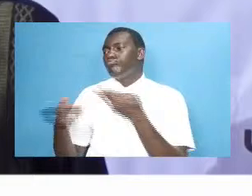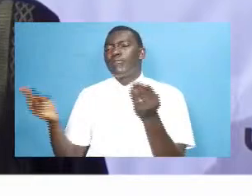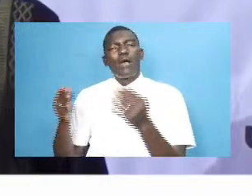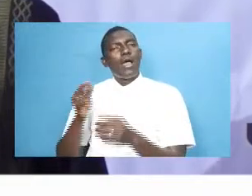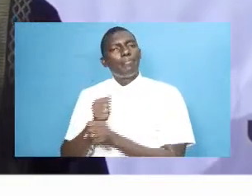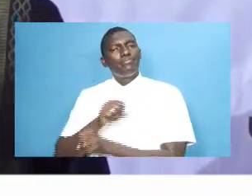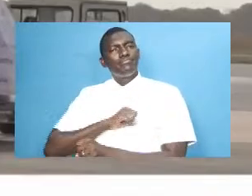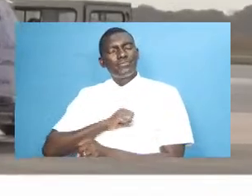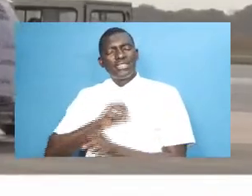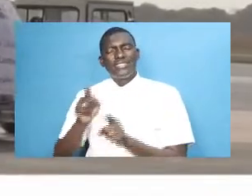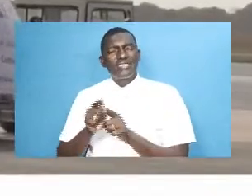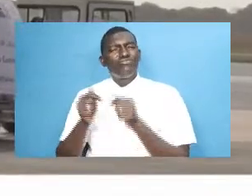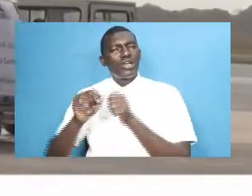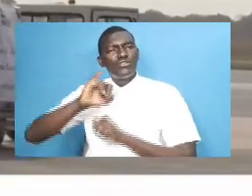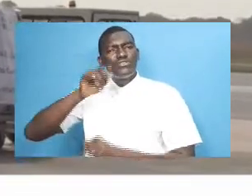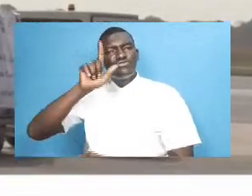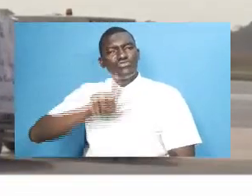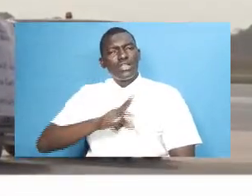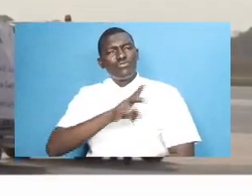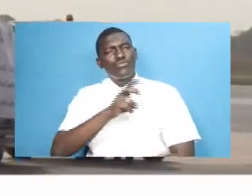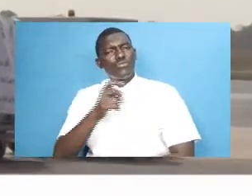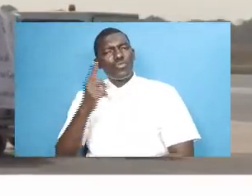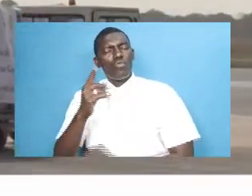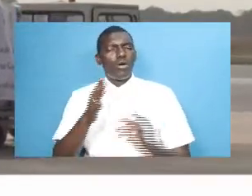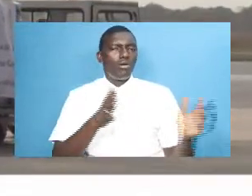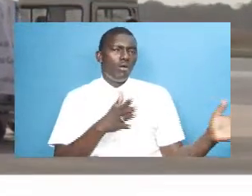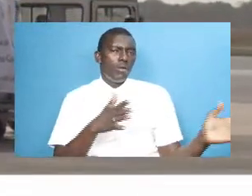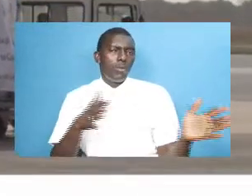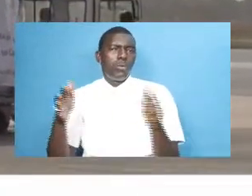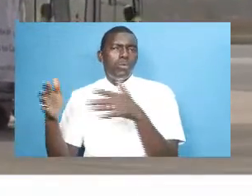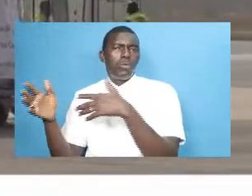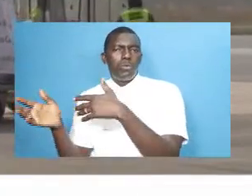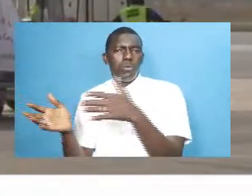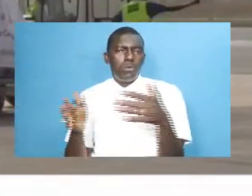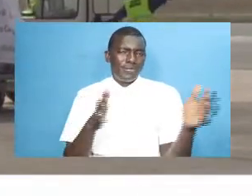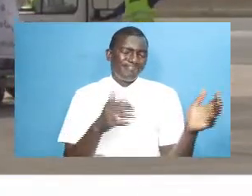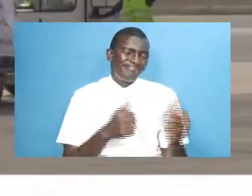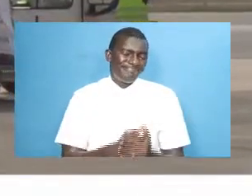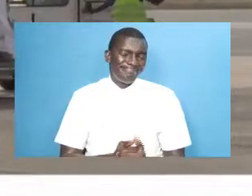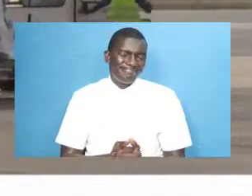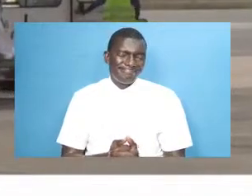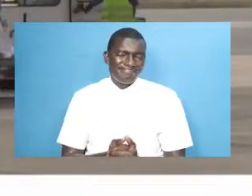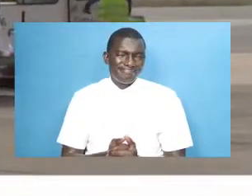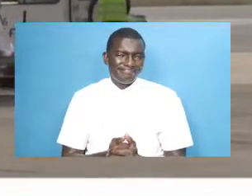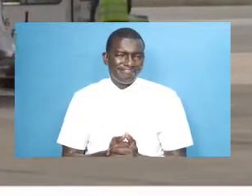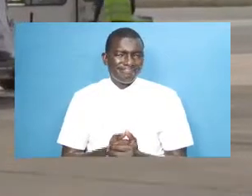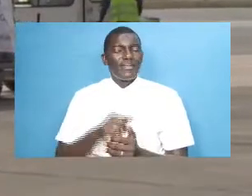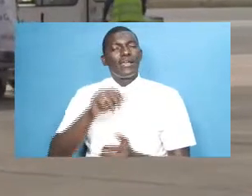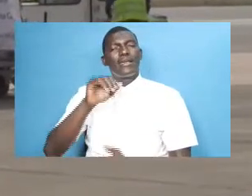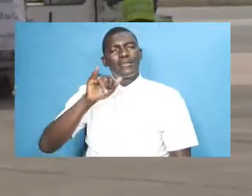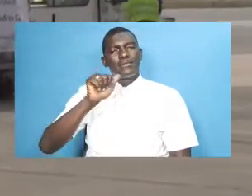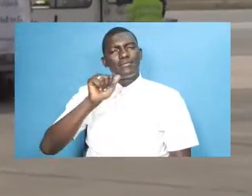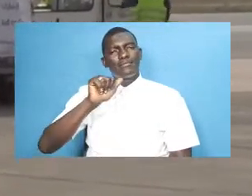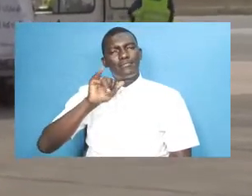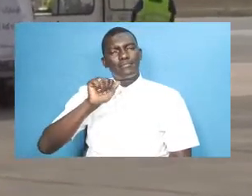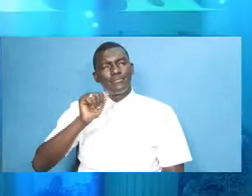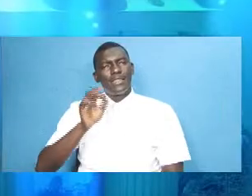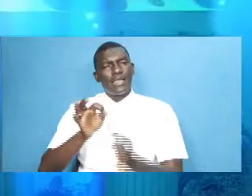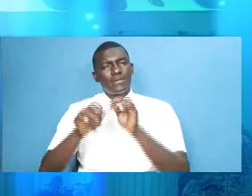following the effect of the July 2021 windstorm. Reporting for QTV News, I am Yahya